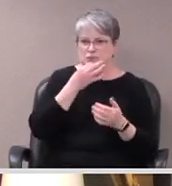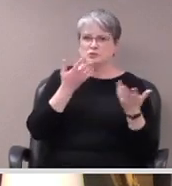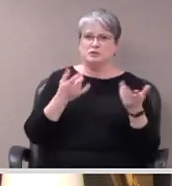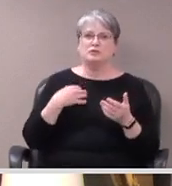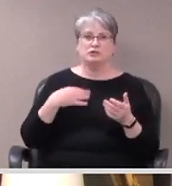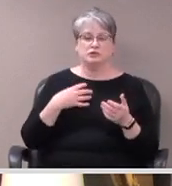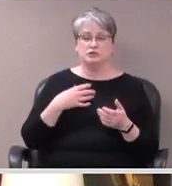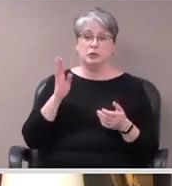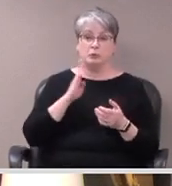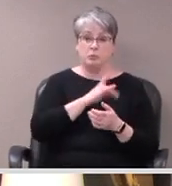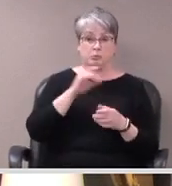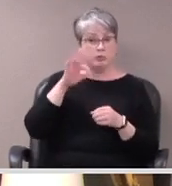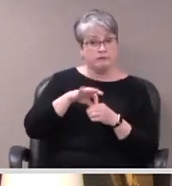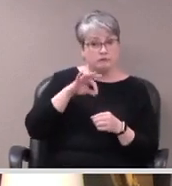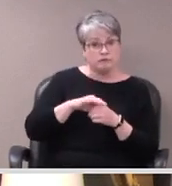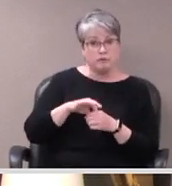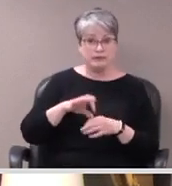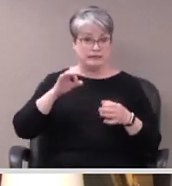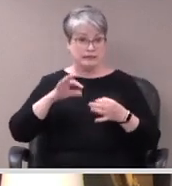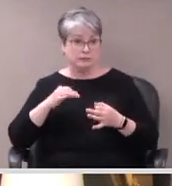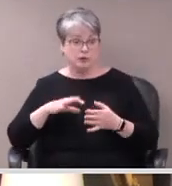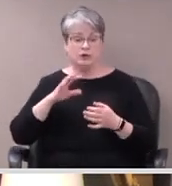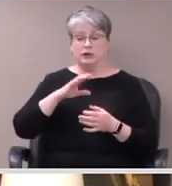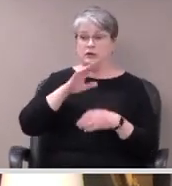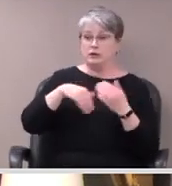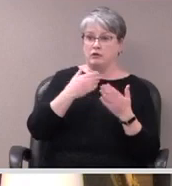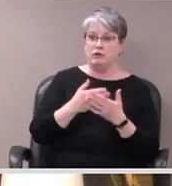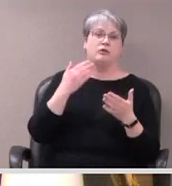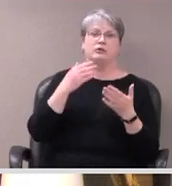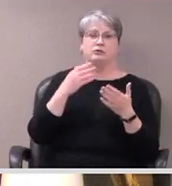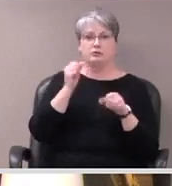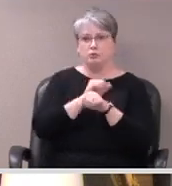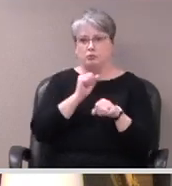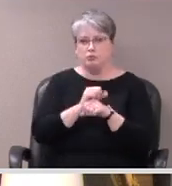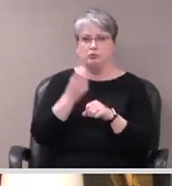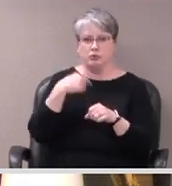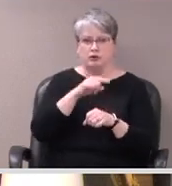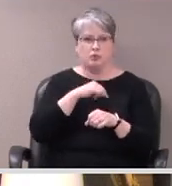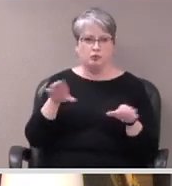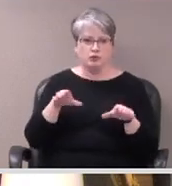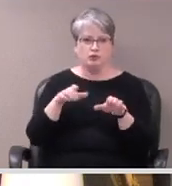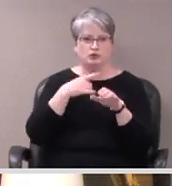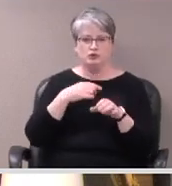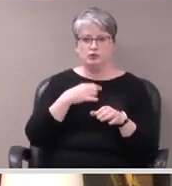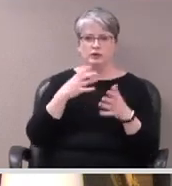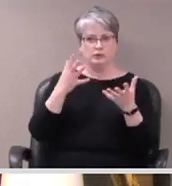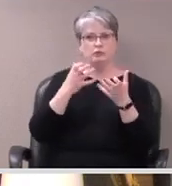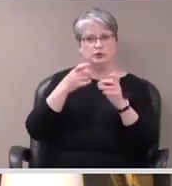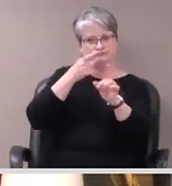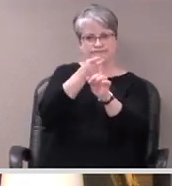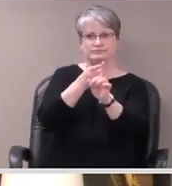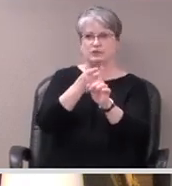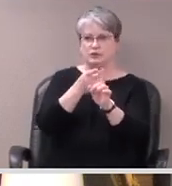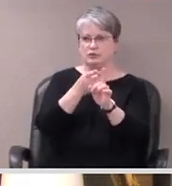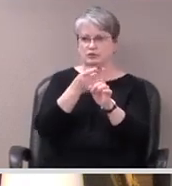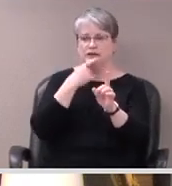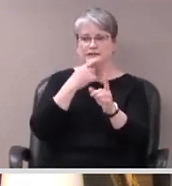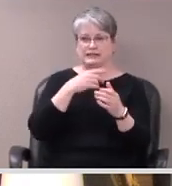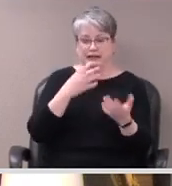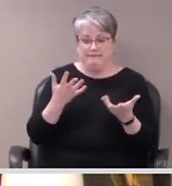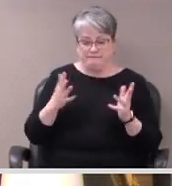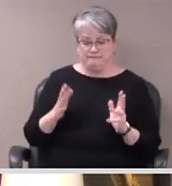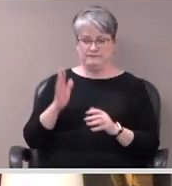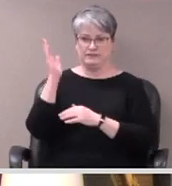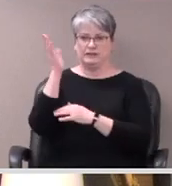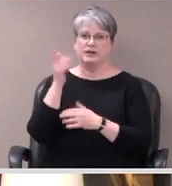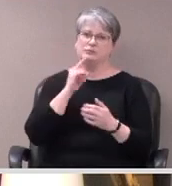board votes, input, and the work that we'll be doing in order to get to our desired state. As I conclude, I would like to report